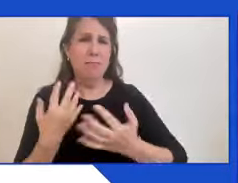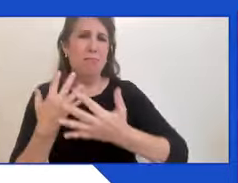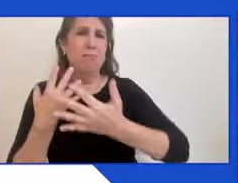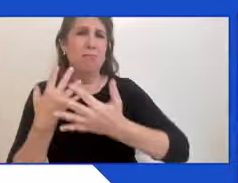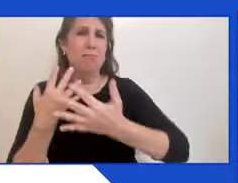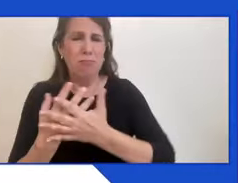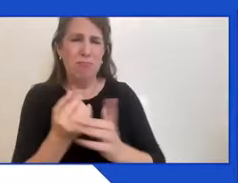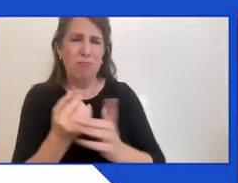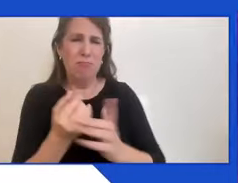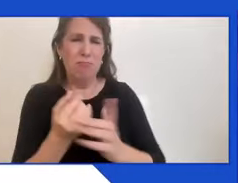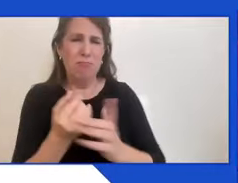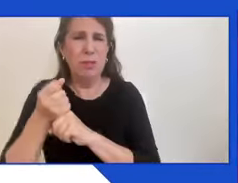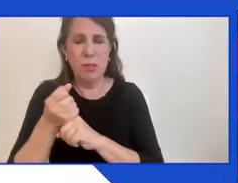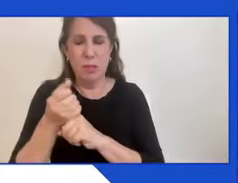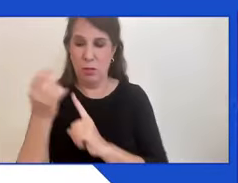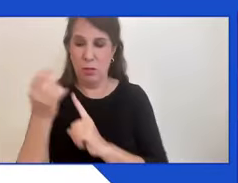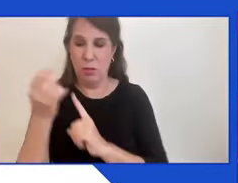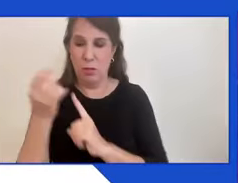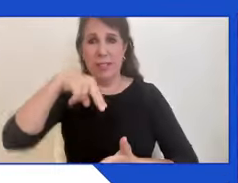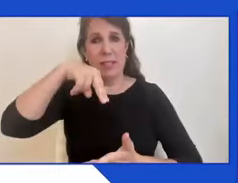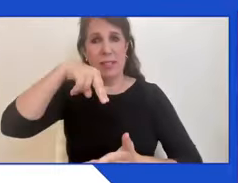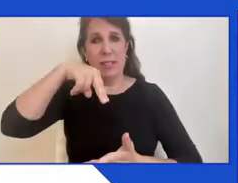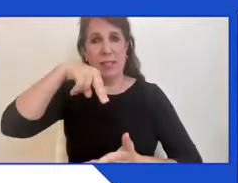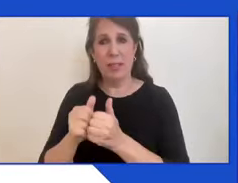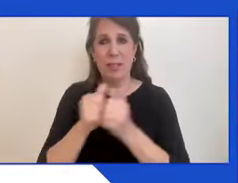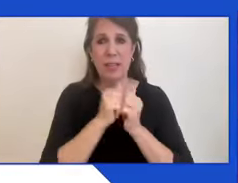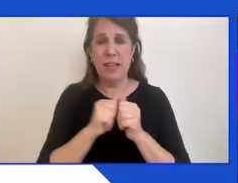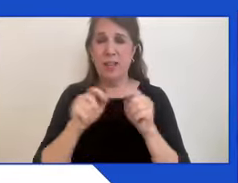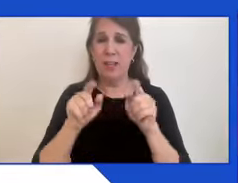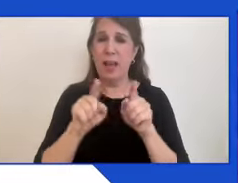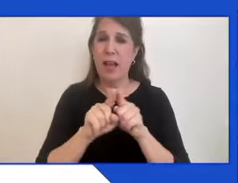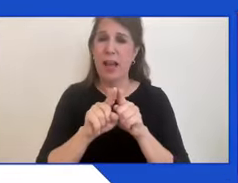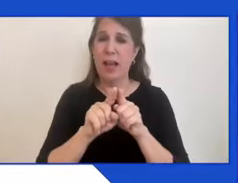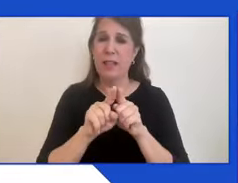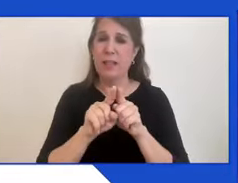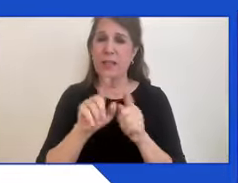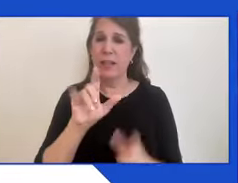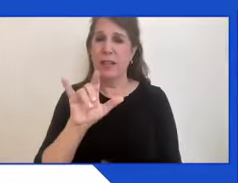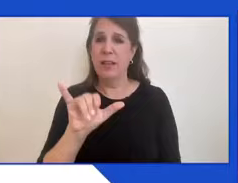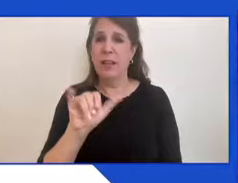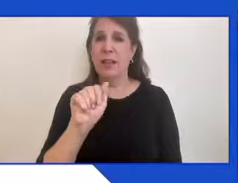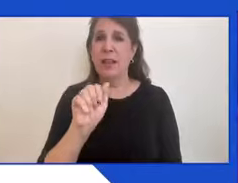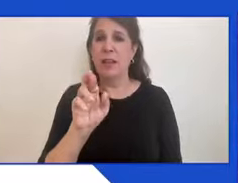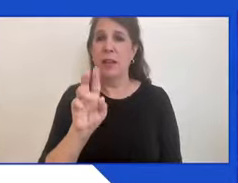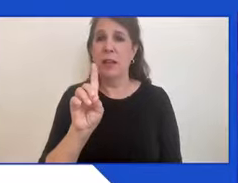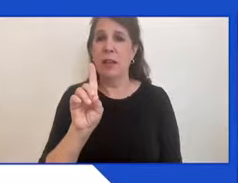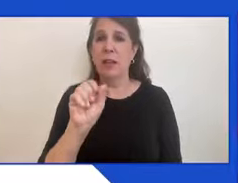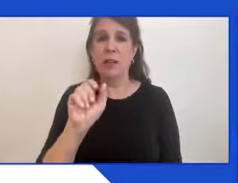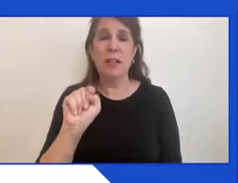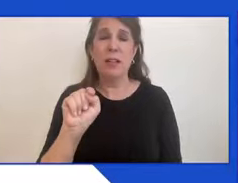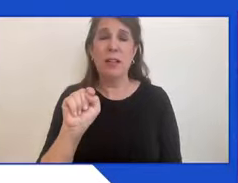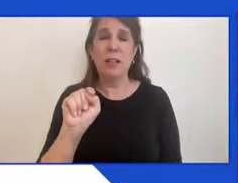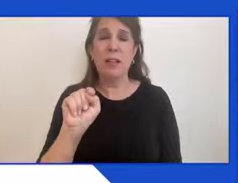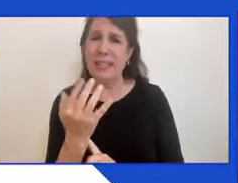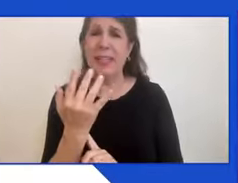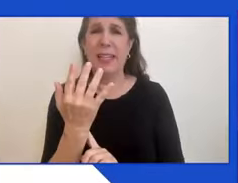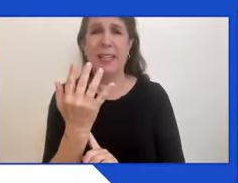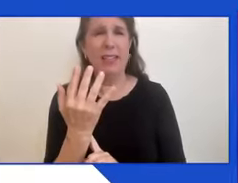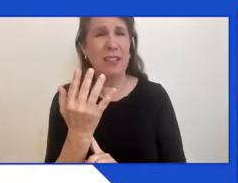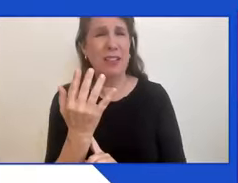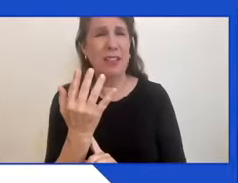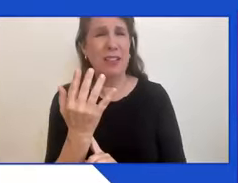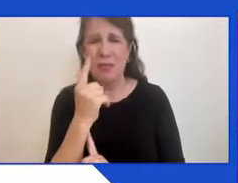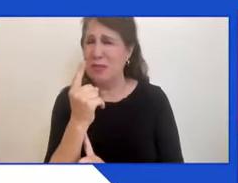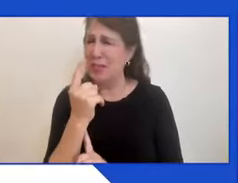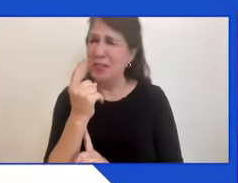as the yahrzeit candles for over 1,400 slaughtered in the sovereign state of Israel only